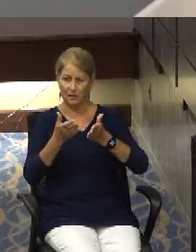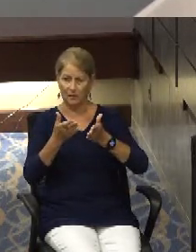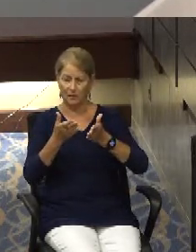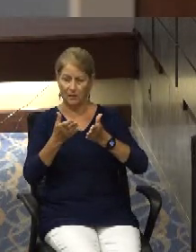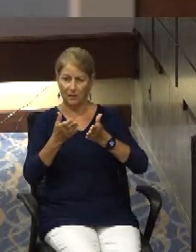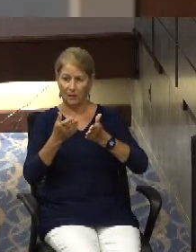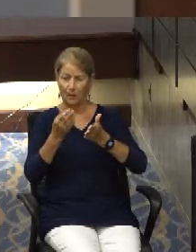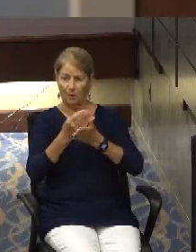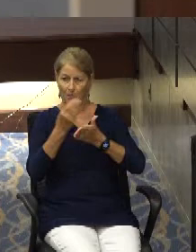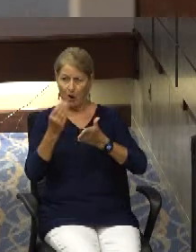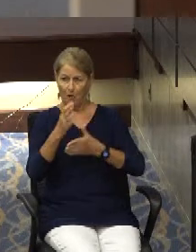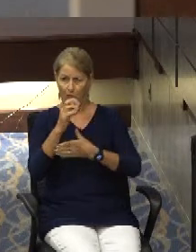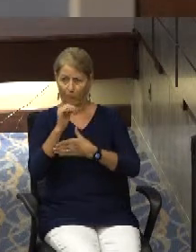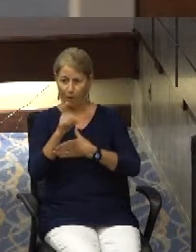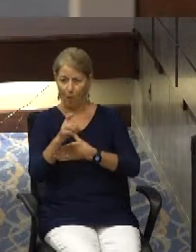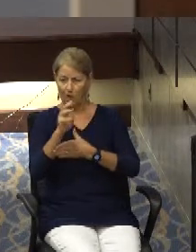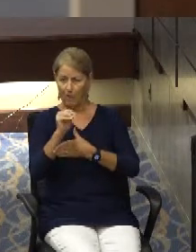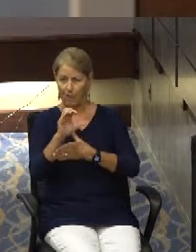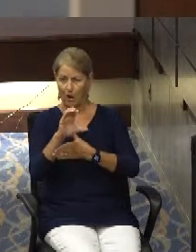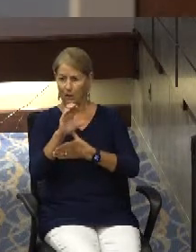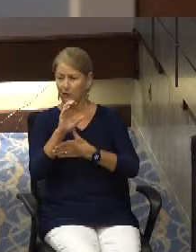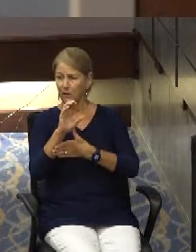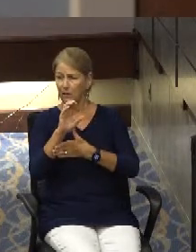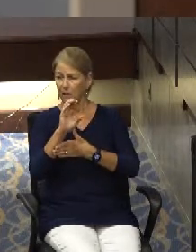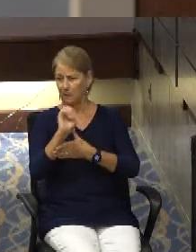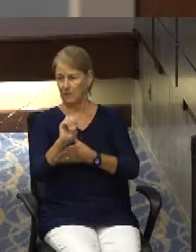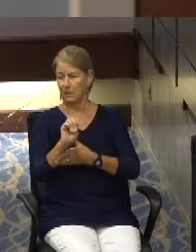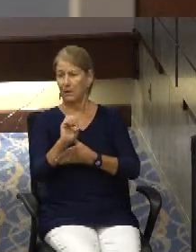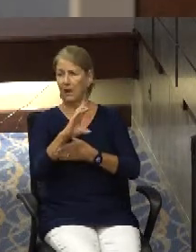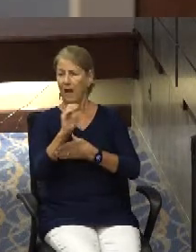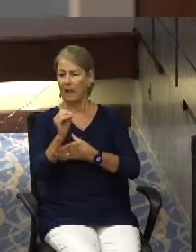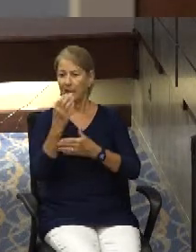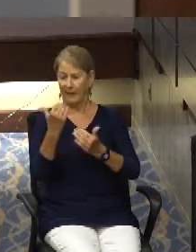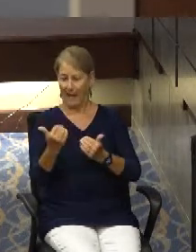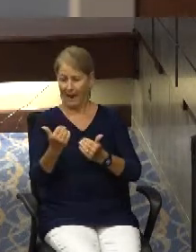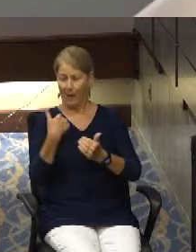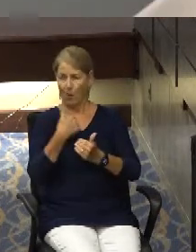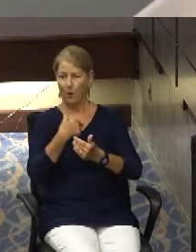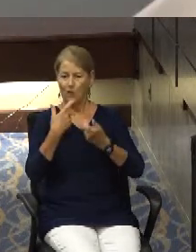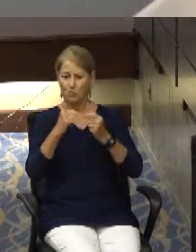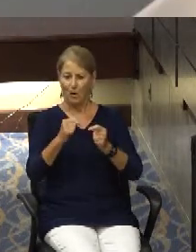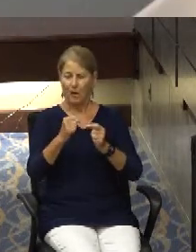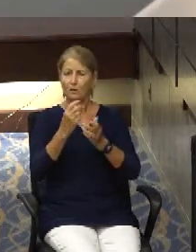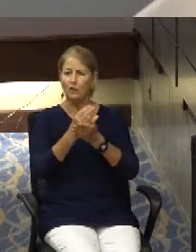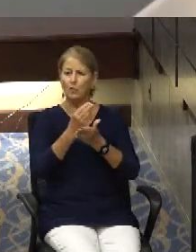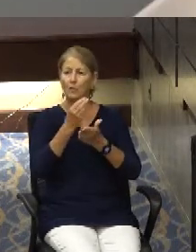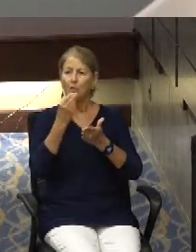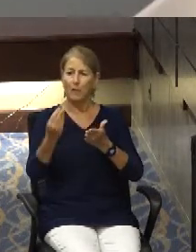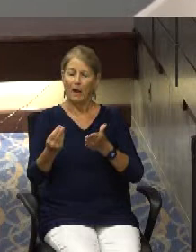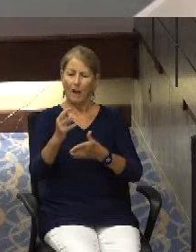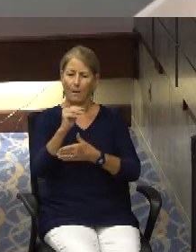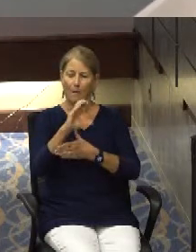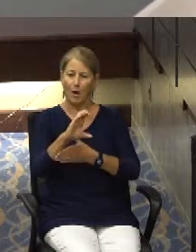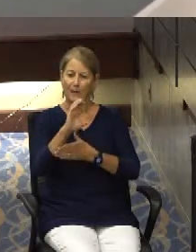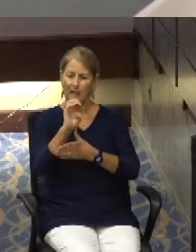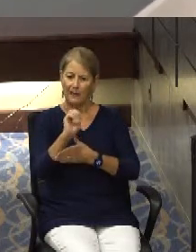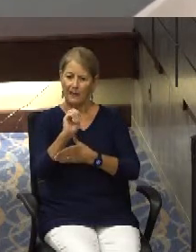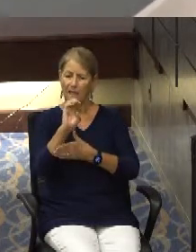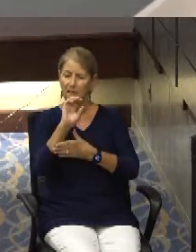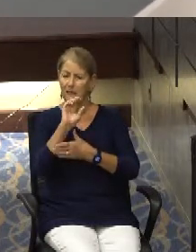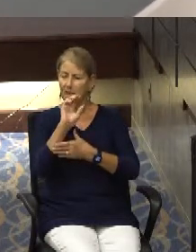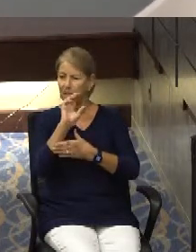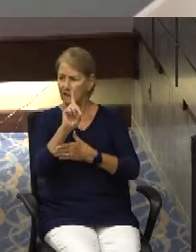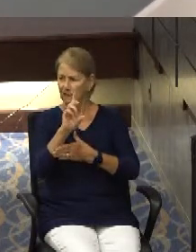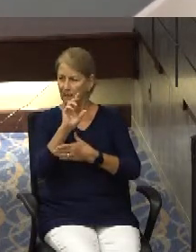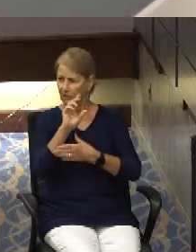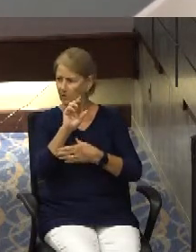Ford Mach. the Mach-E, and now we're attempting to acquire a Mach-E GT, Okay. which is the